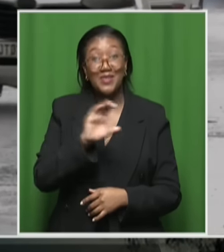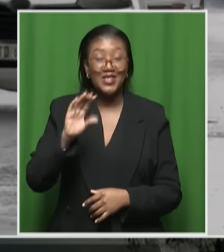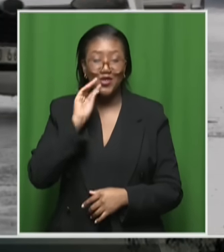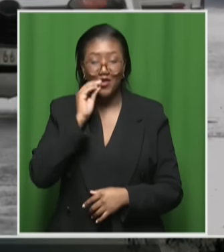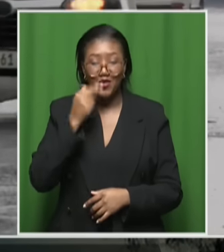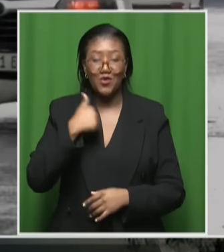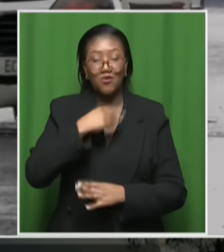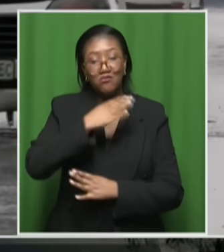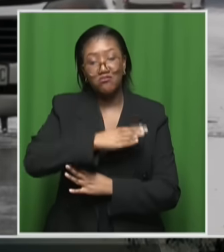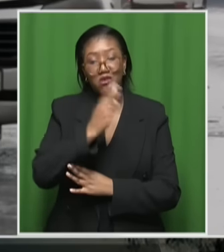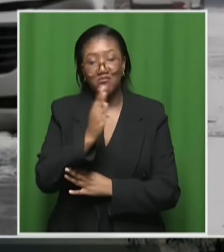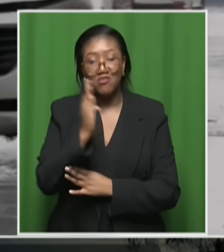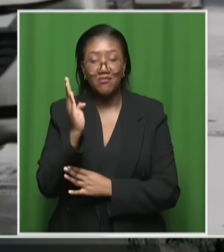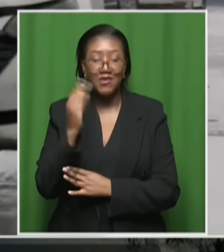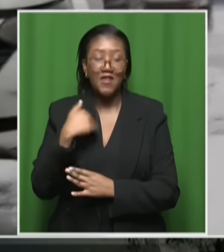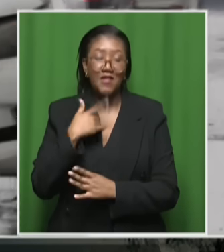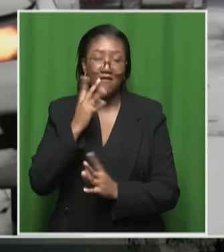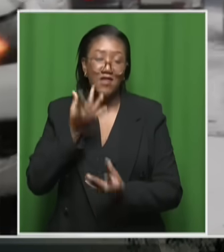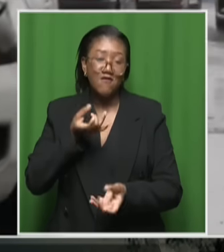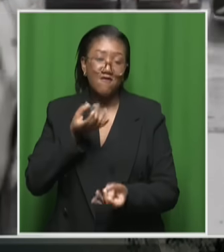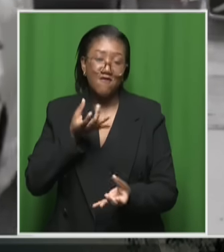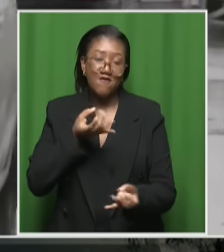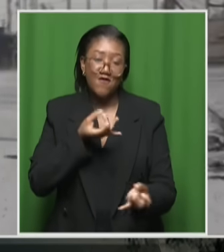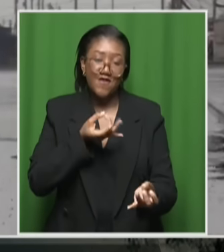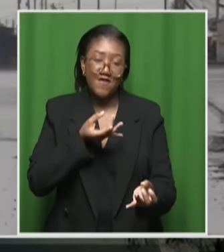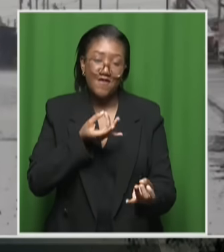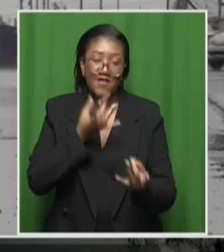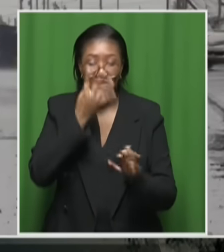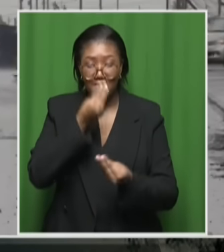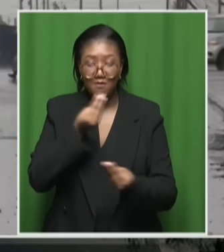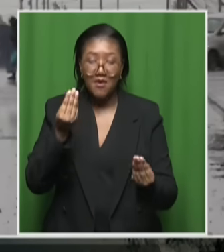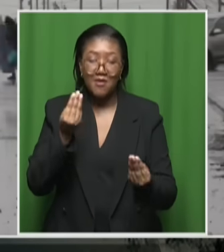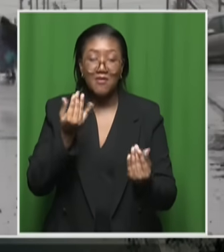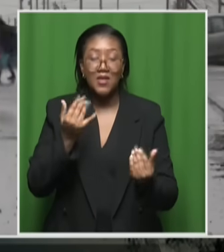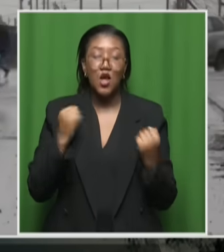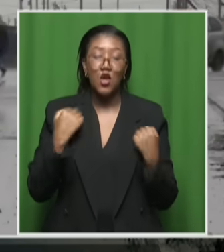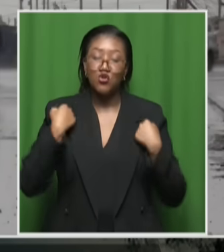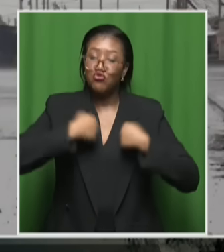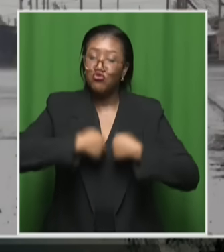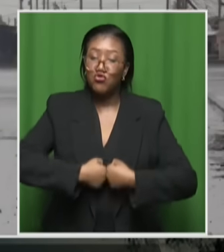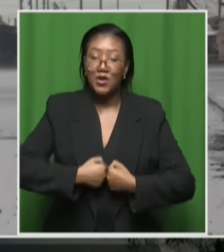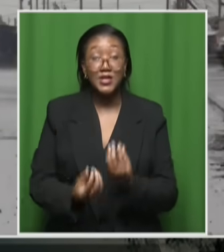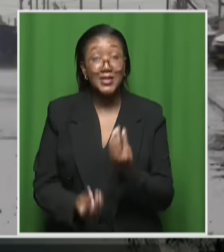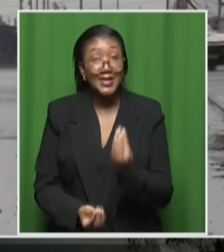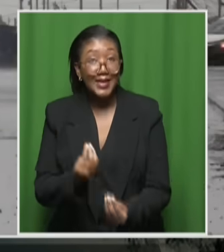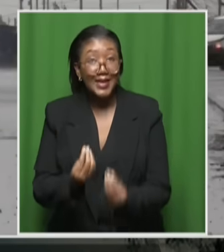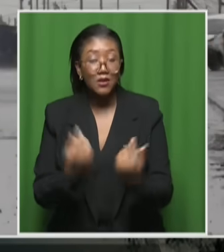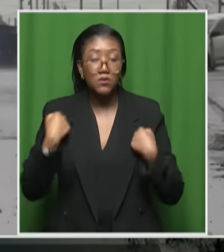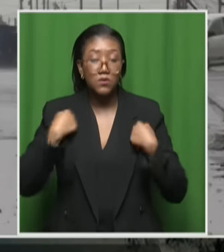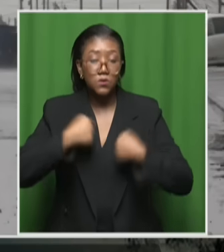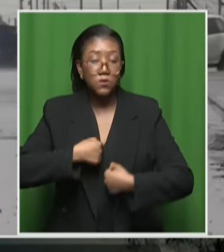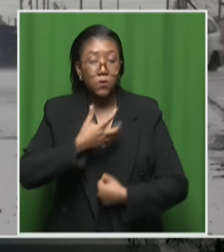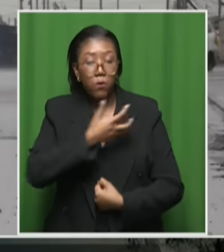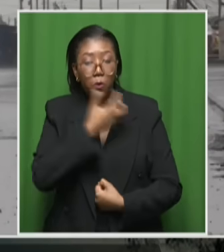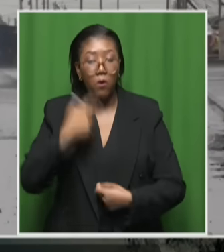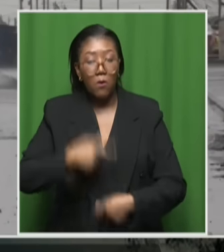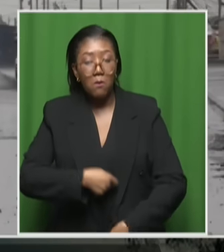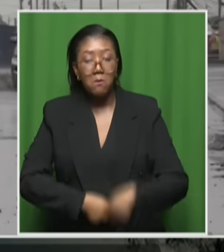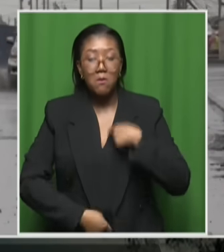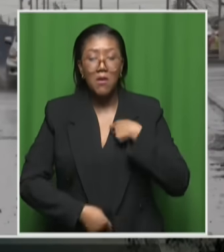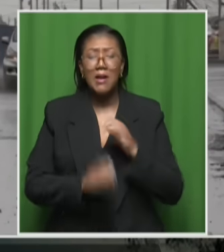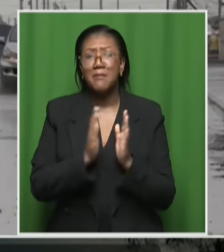updated, giving you all the information. You need to make sure that you dress up warm, you dress your kids warm. And if you are to start any fires,